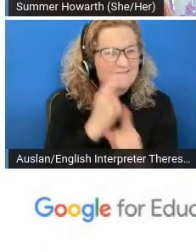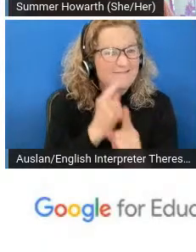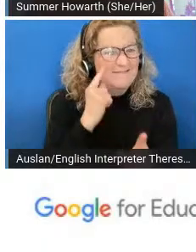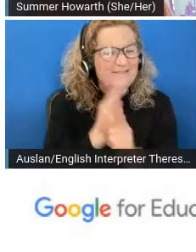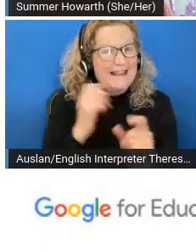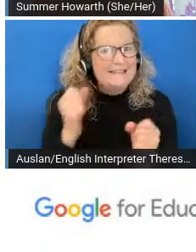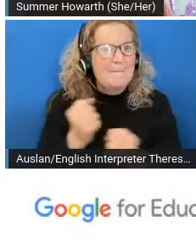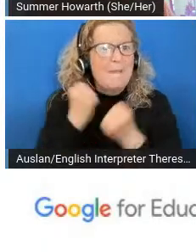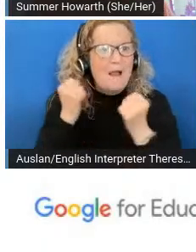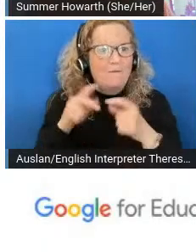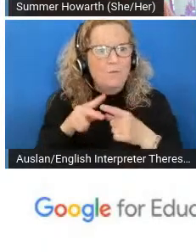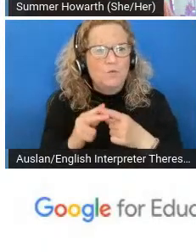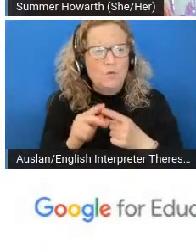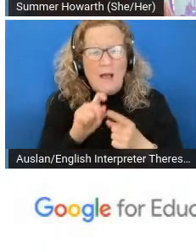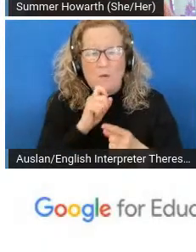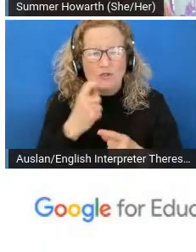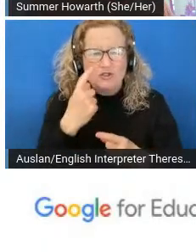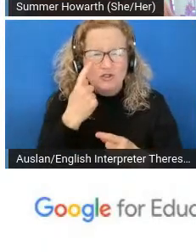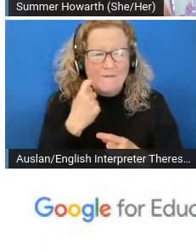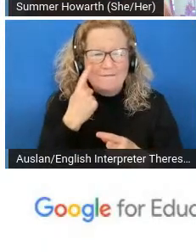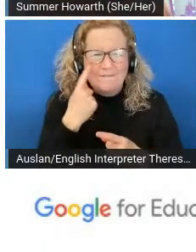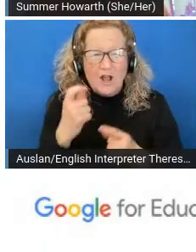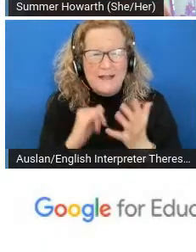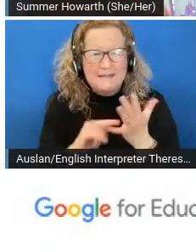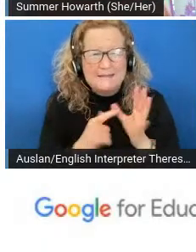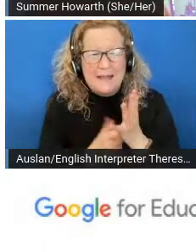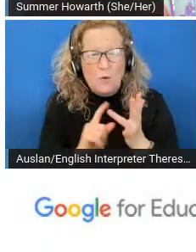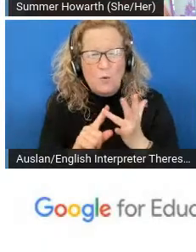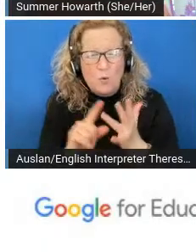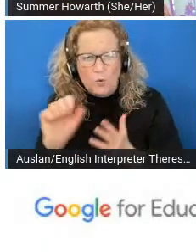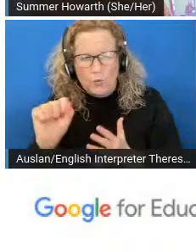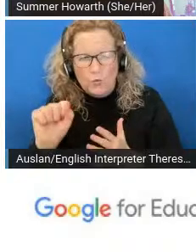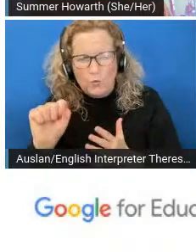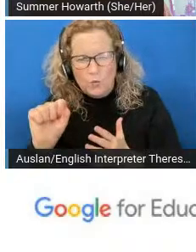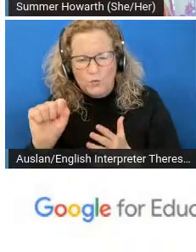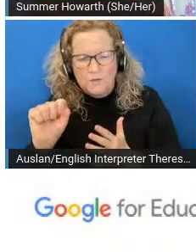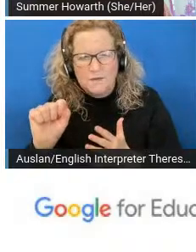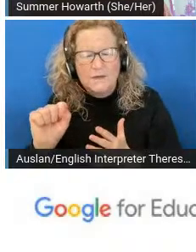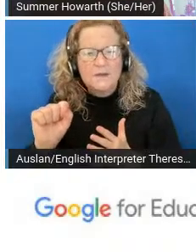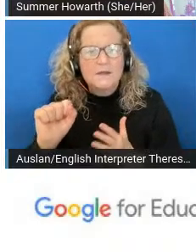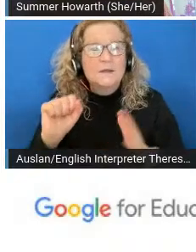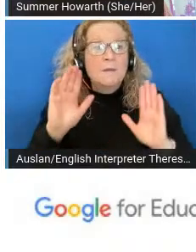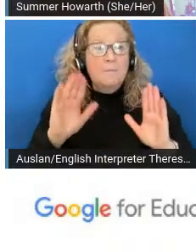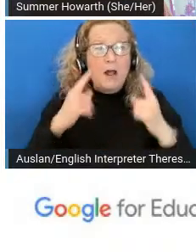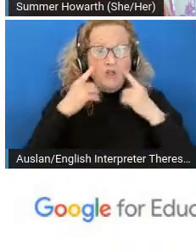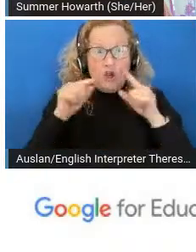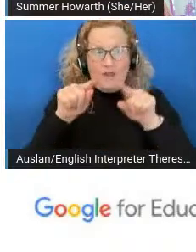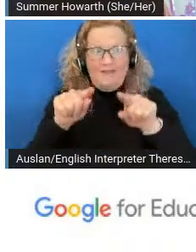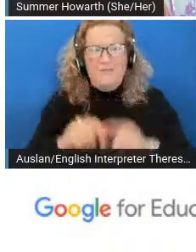powerful tool. I'm going to try and find Saru Briley in a second. Sure. My link didn't work, but I am going to show you this one just because I think